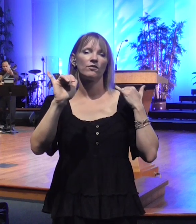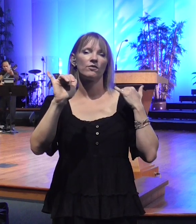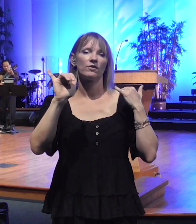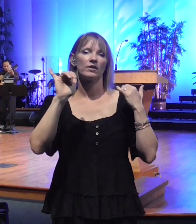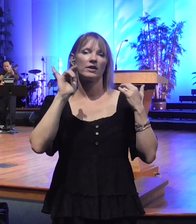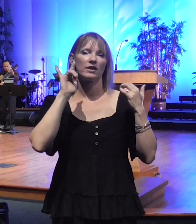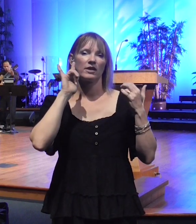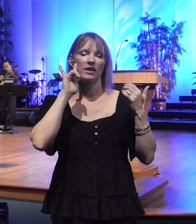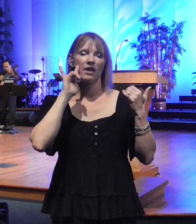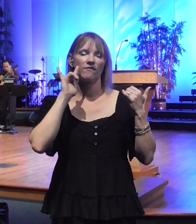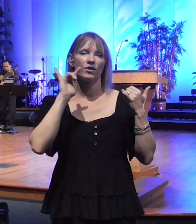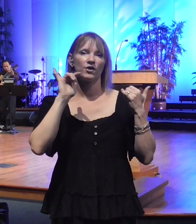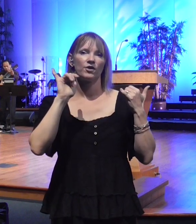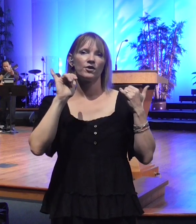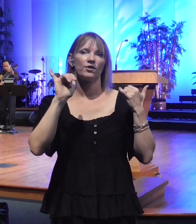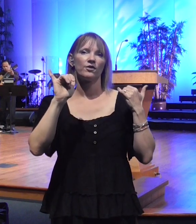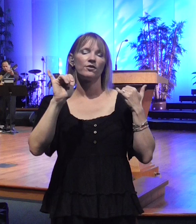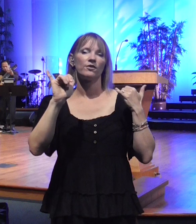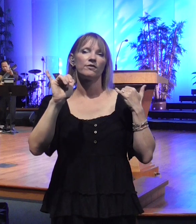and ever.